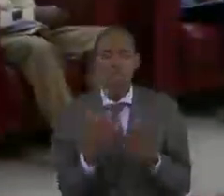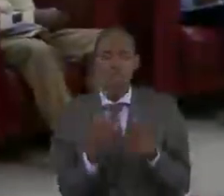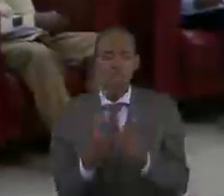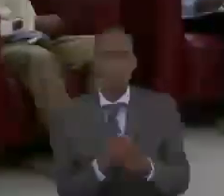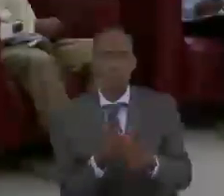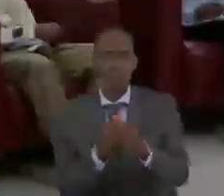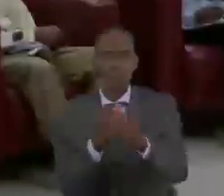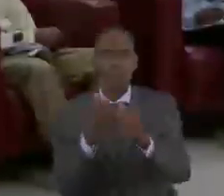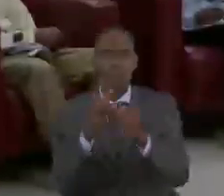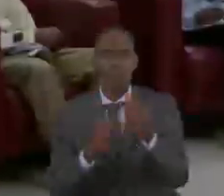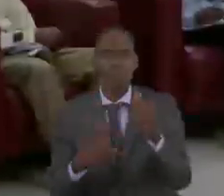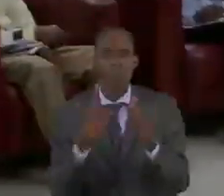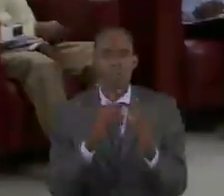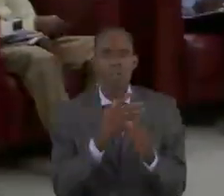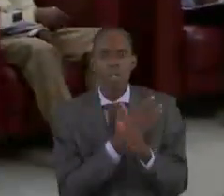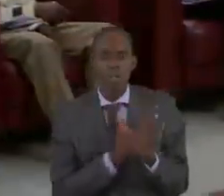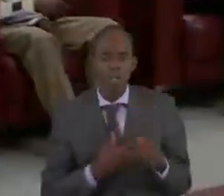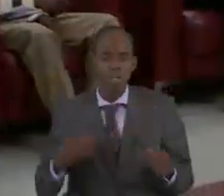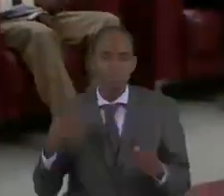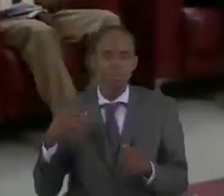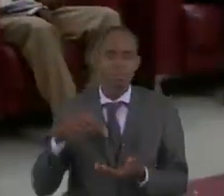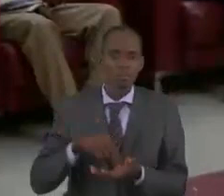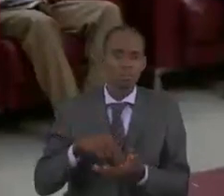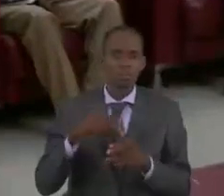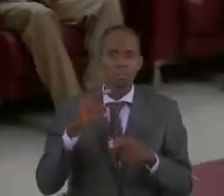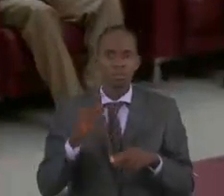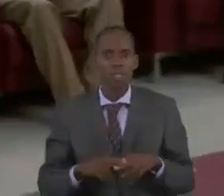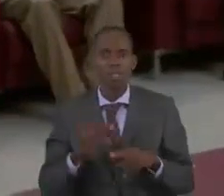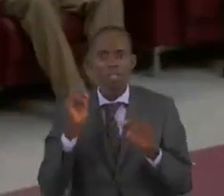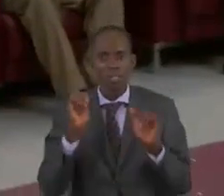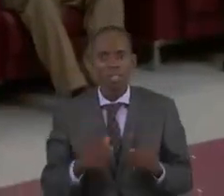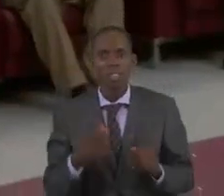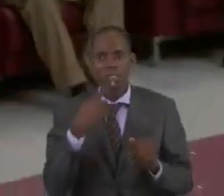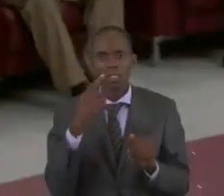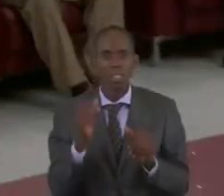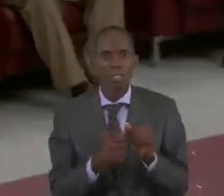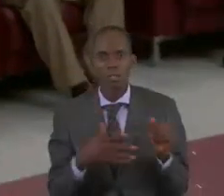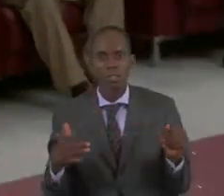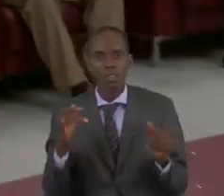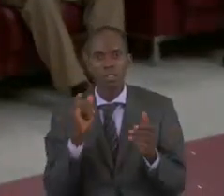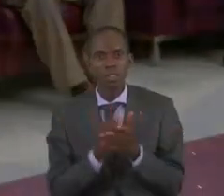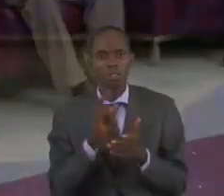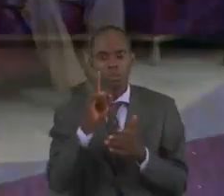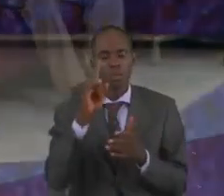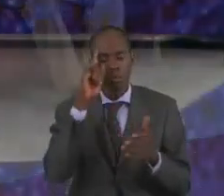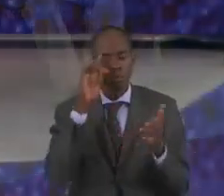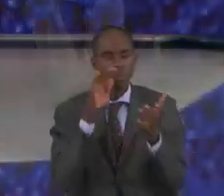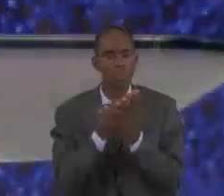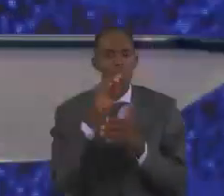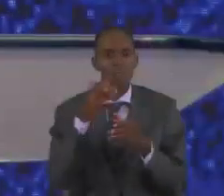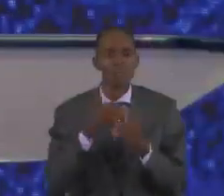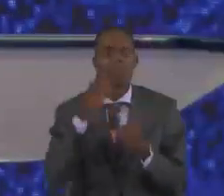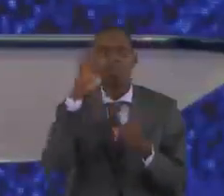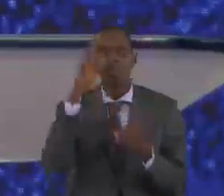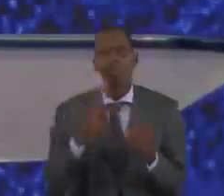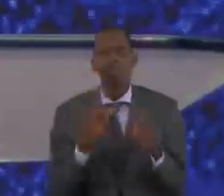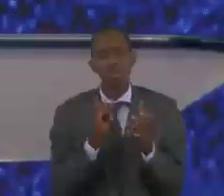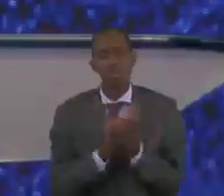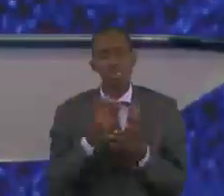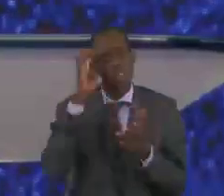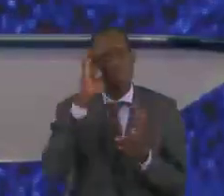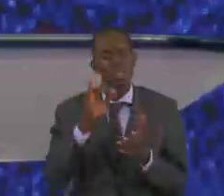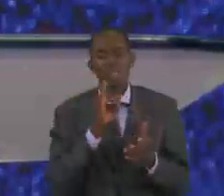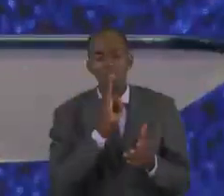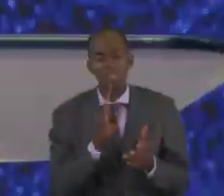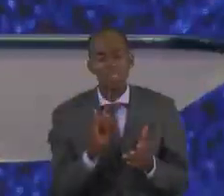he sees, and he knows, and he can tell everything. You believe that God is, and that he is, and that